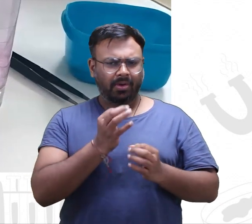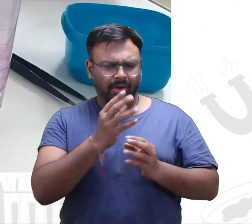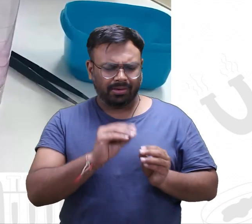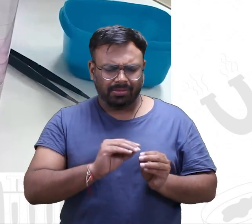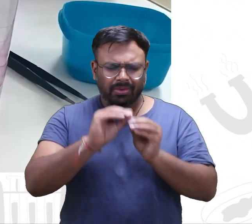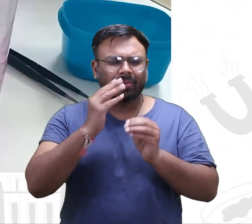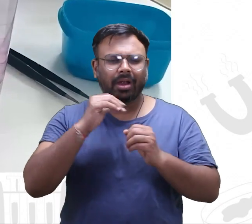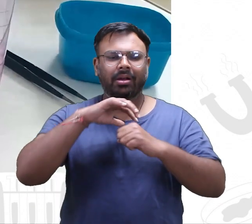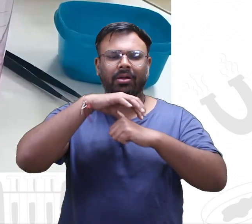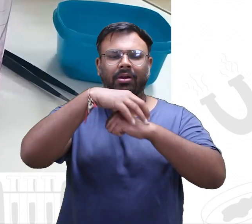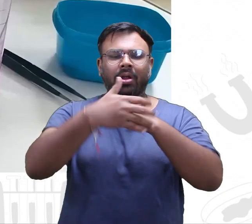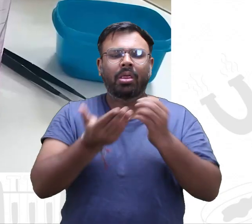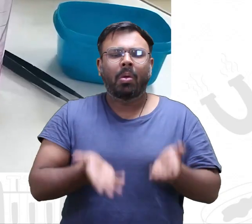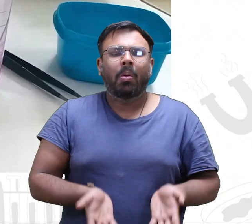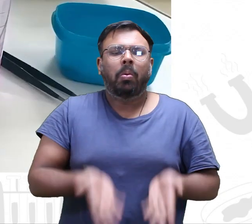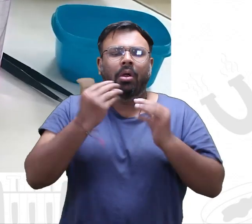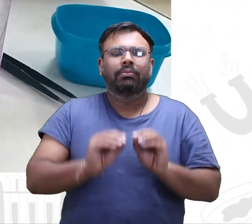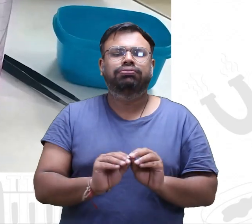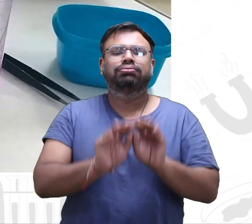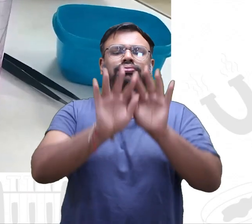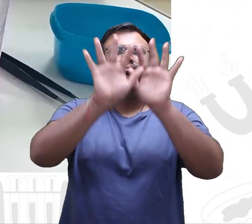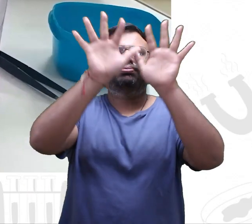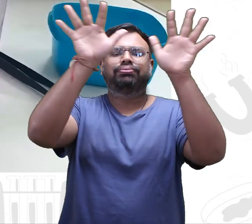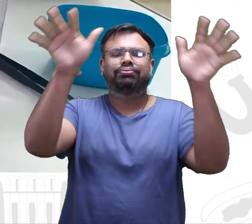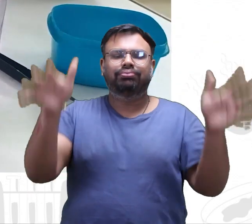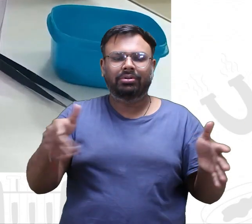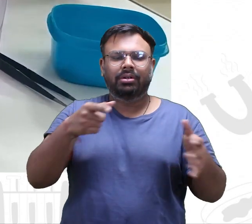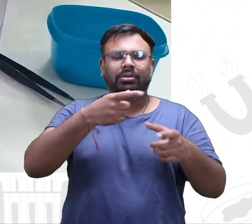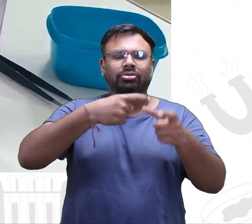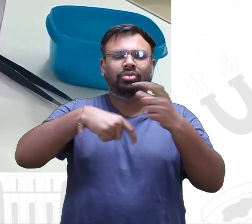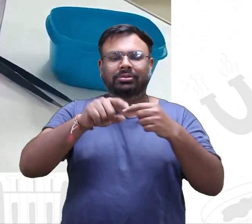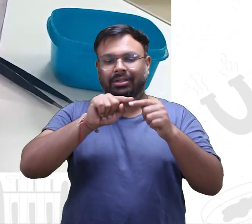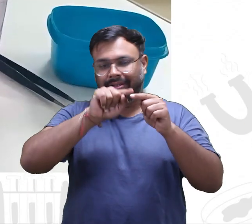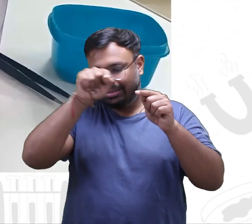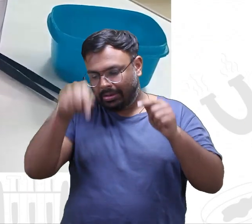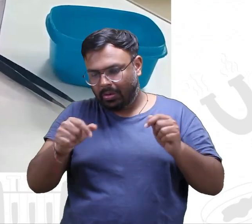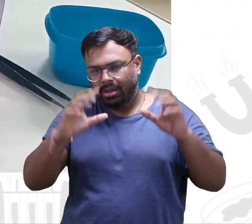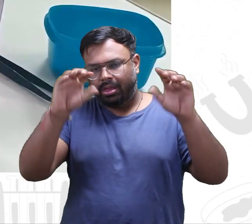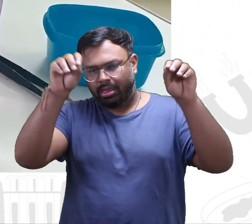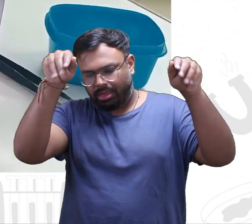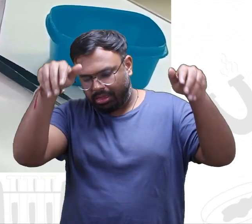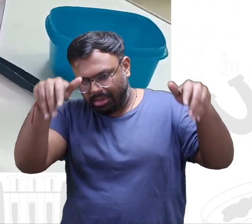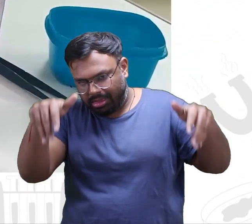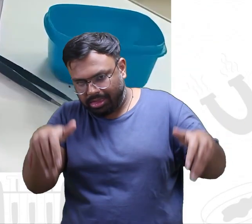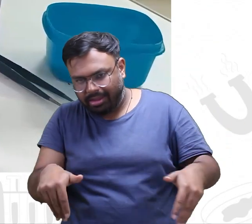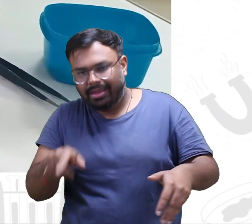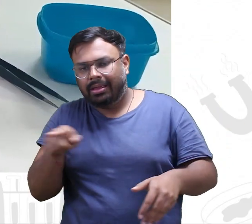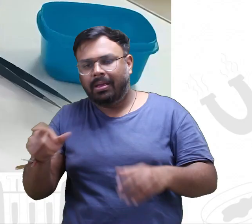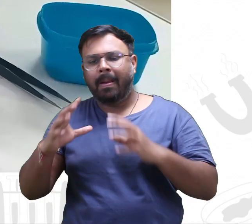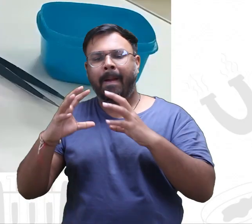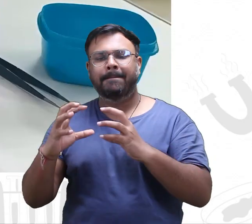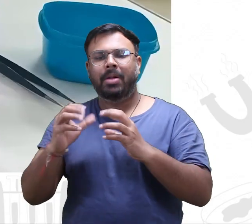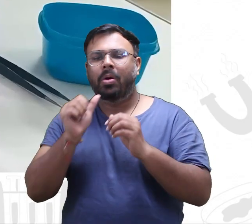As the hot water is less dense and expands up, it is replaced by cold water.